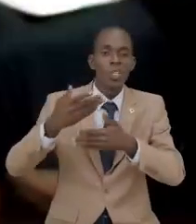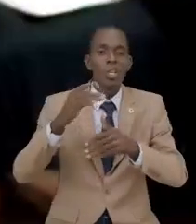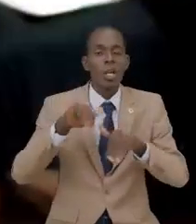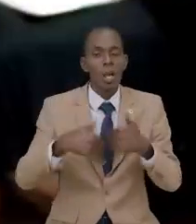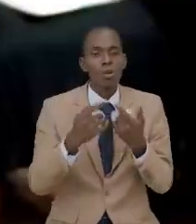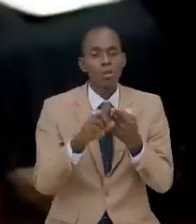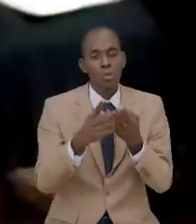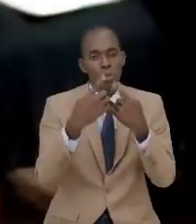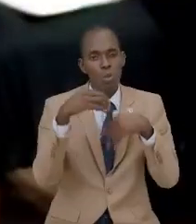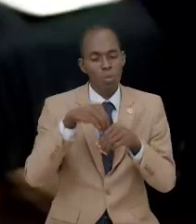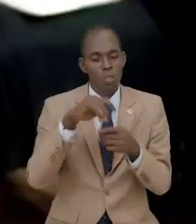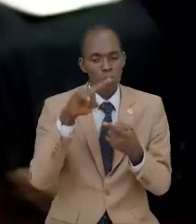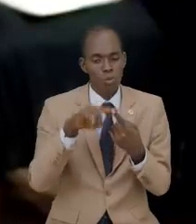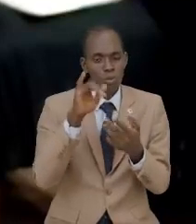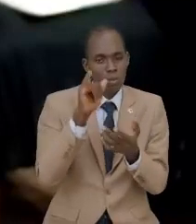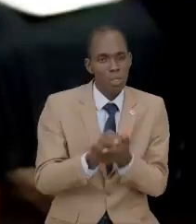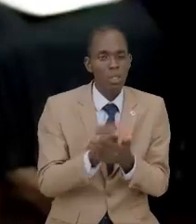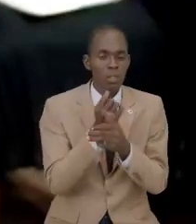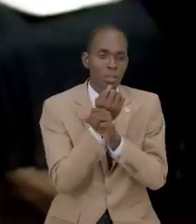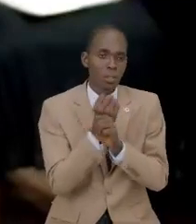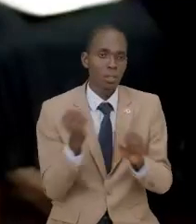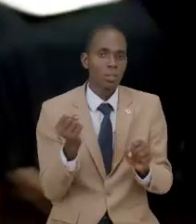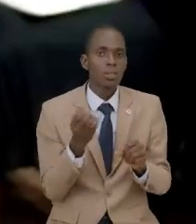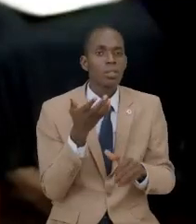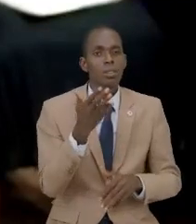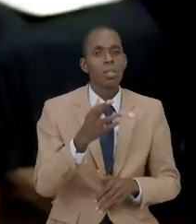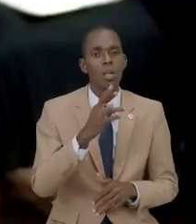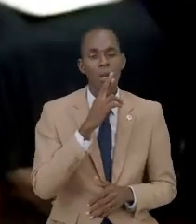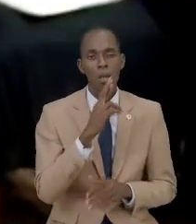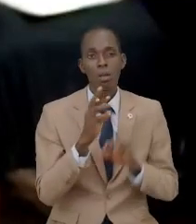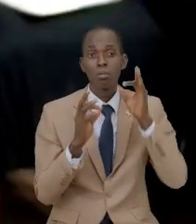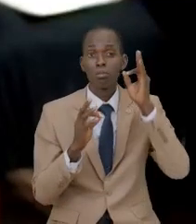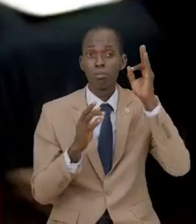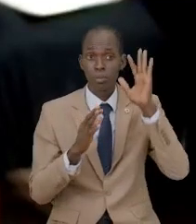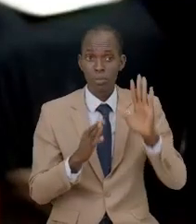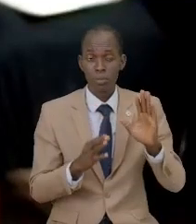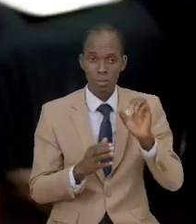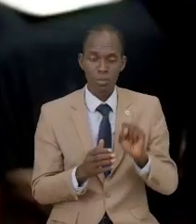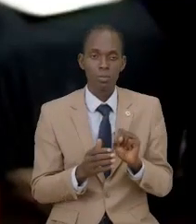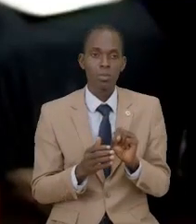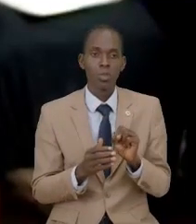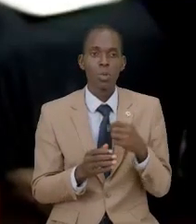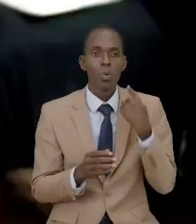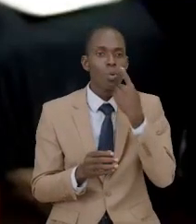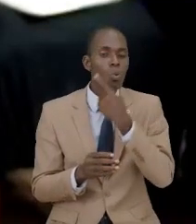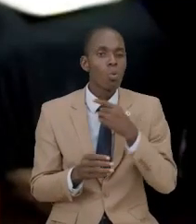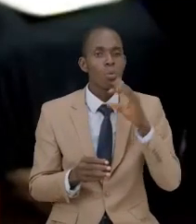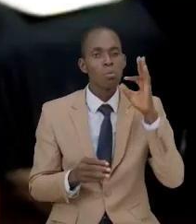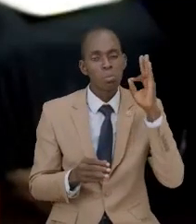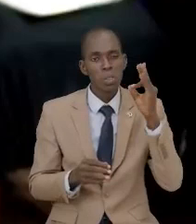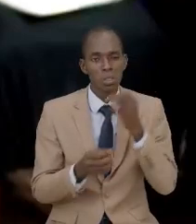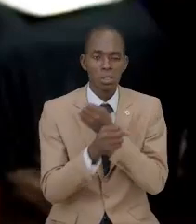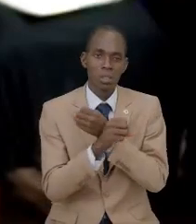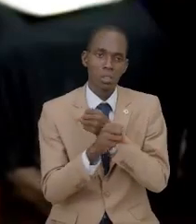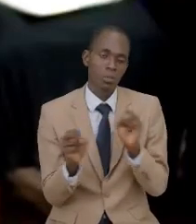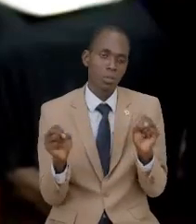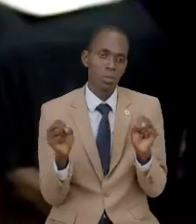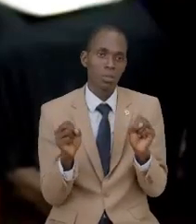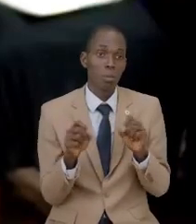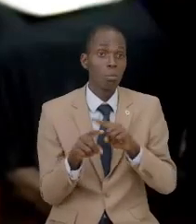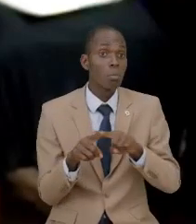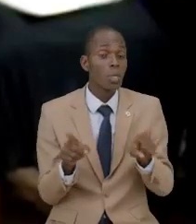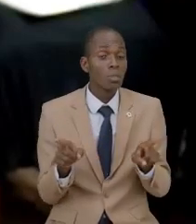into that salvation. There are preachers who preach salvation,